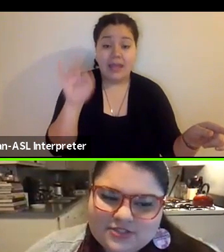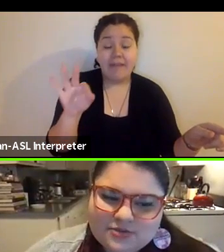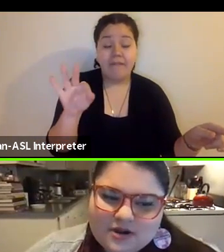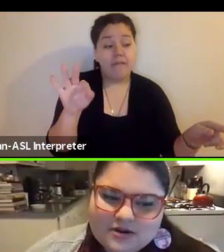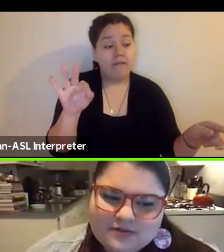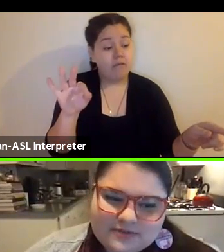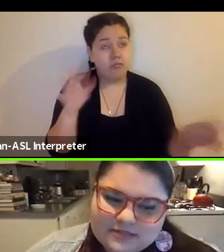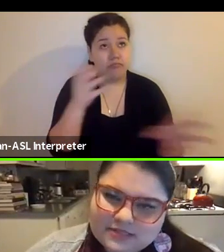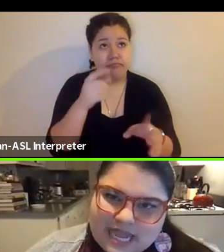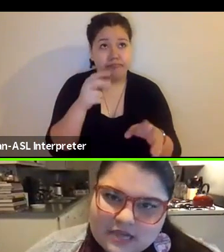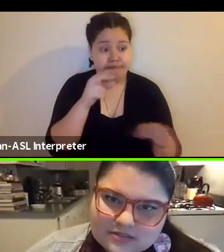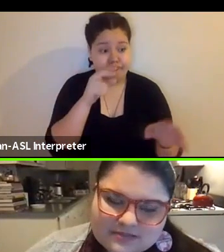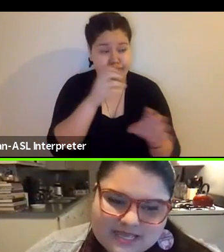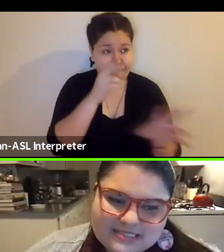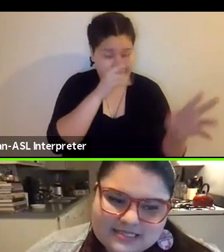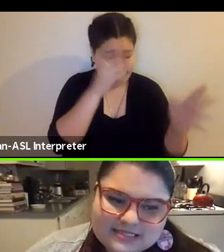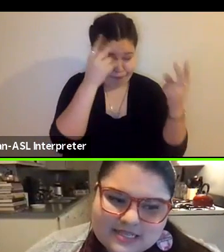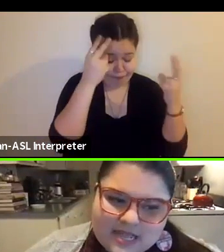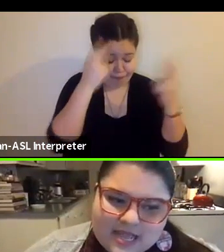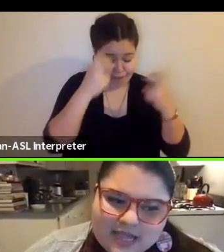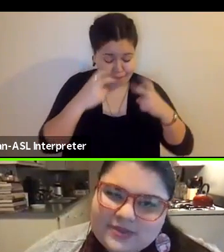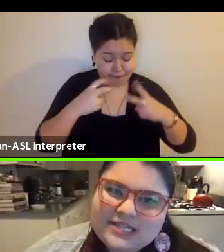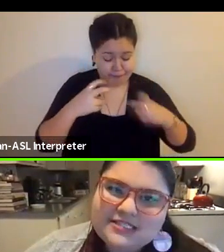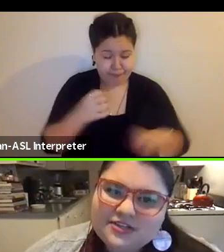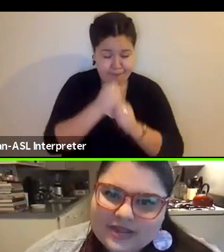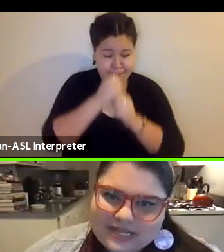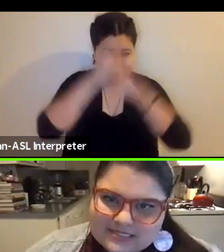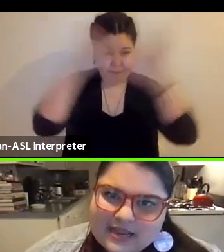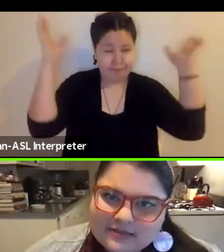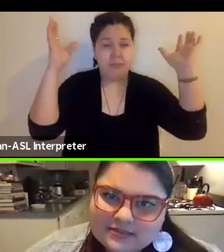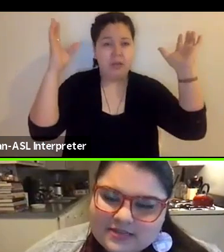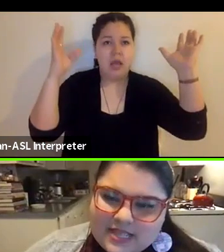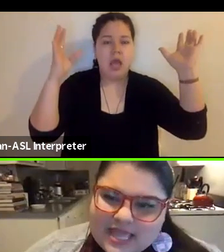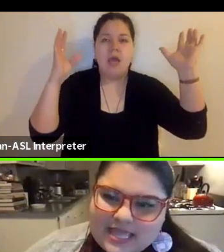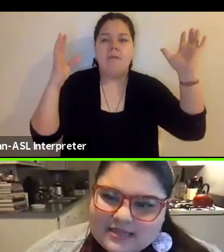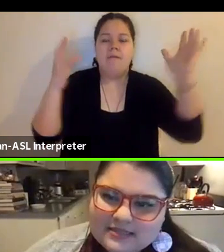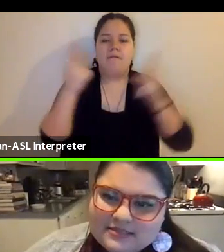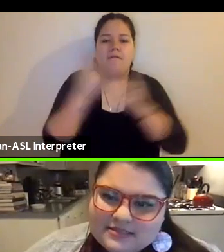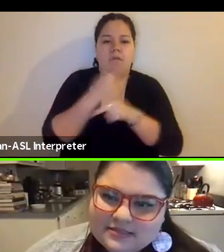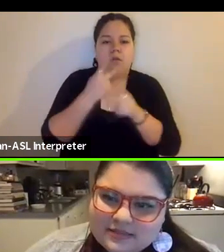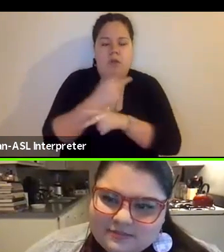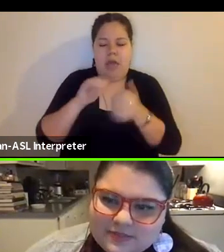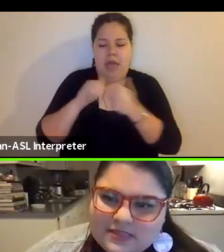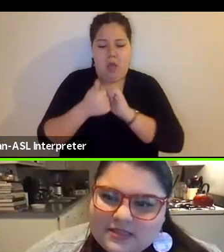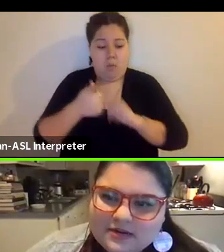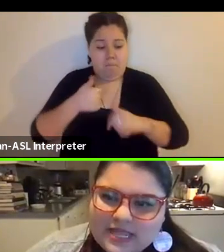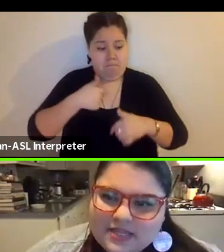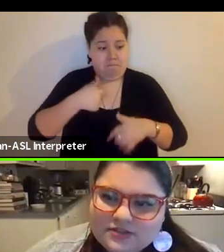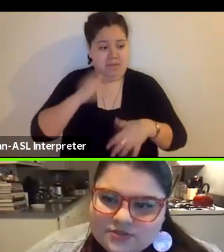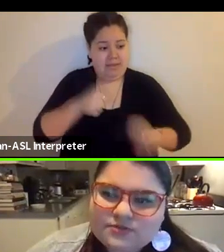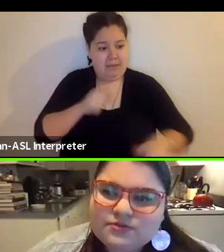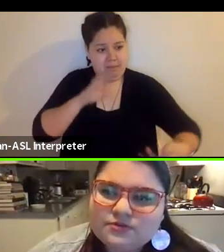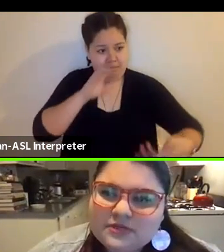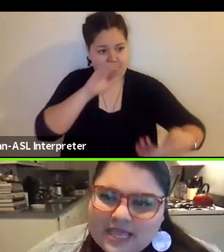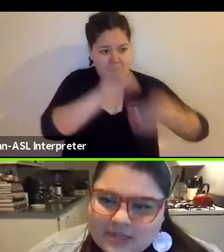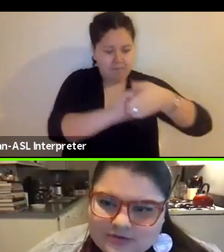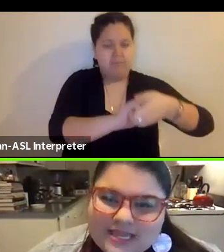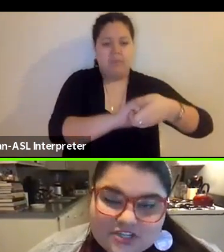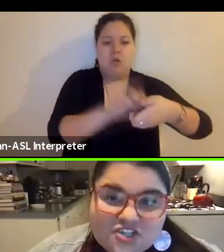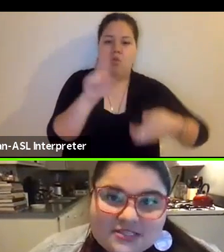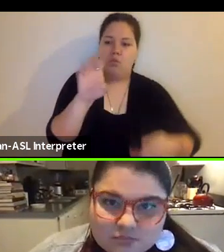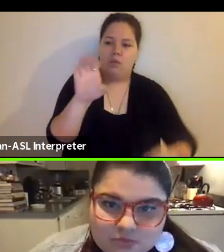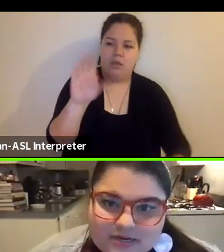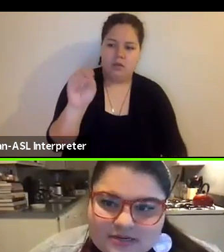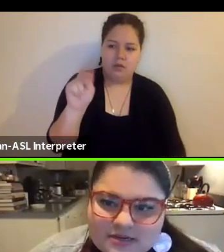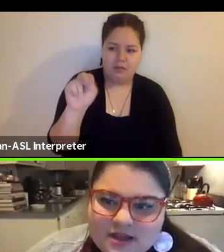back into our physical theatrical spaces, how do we continue to reconcile and live within there and do and